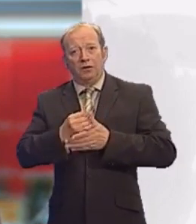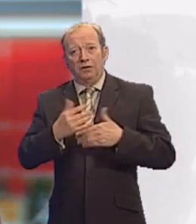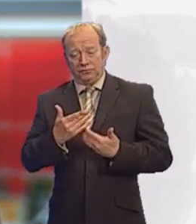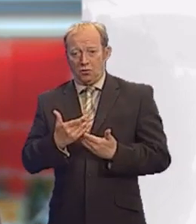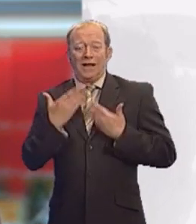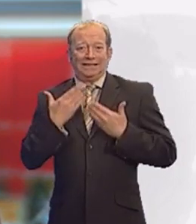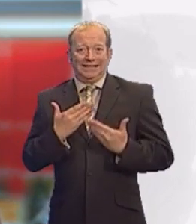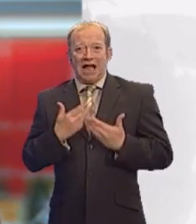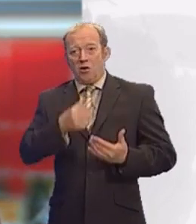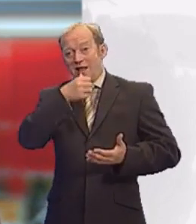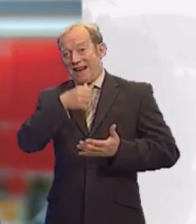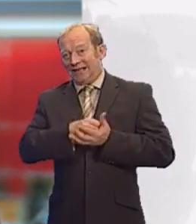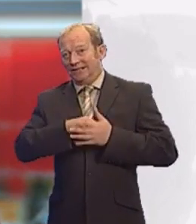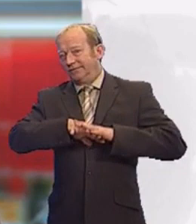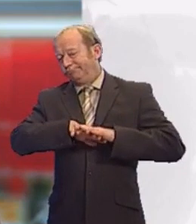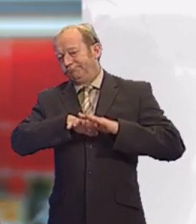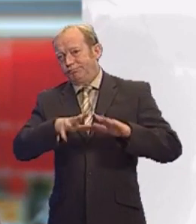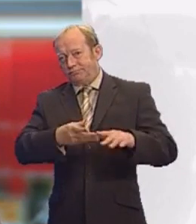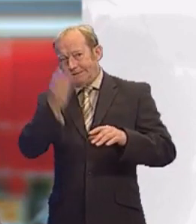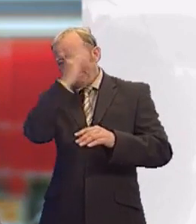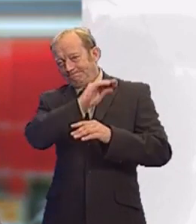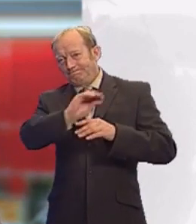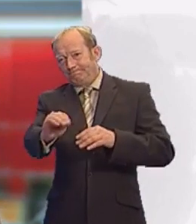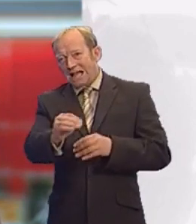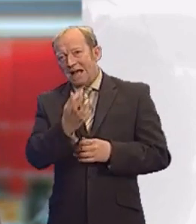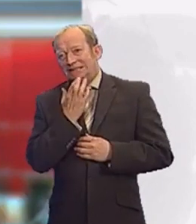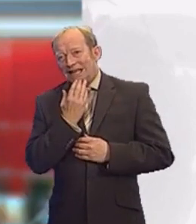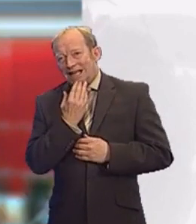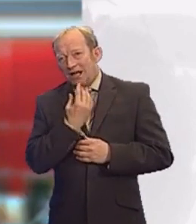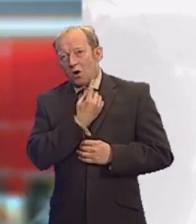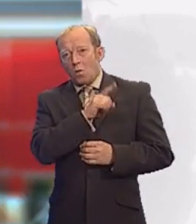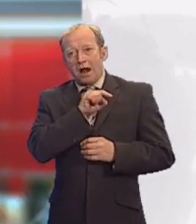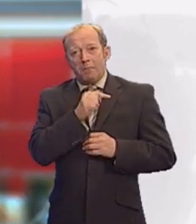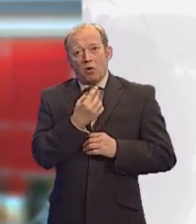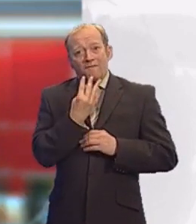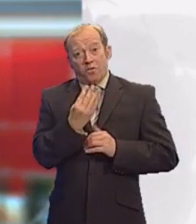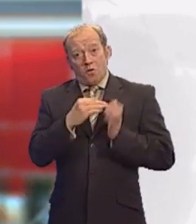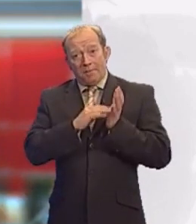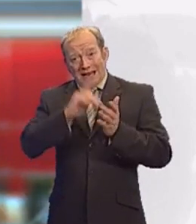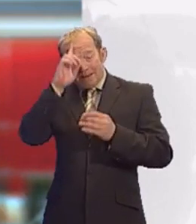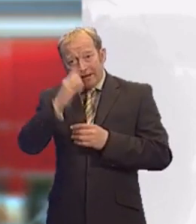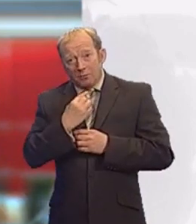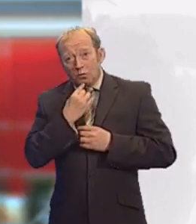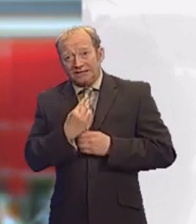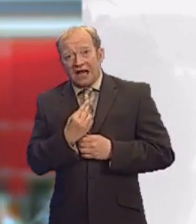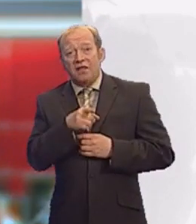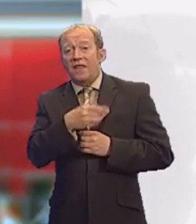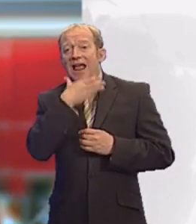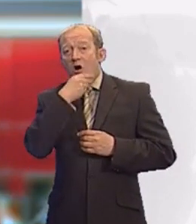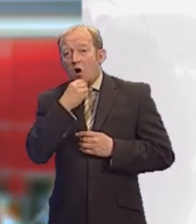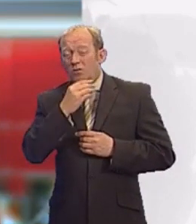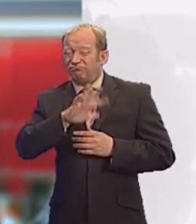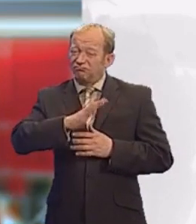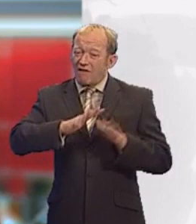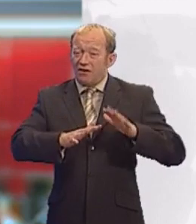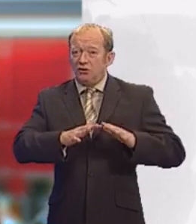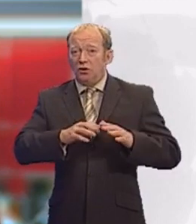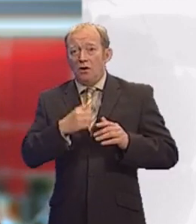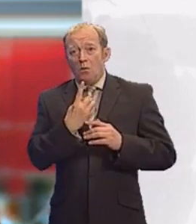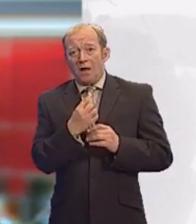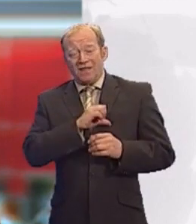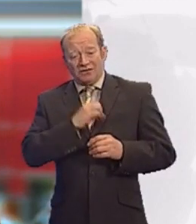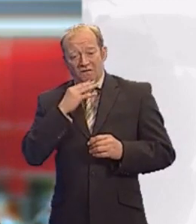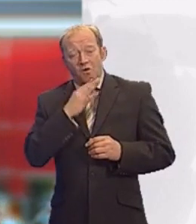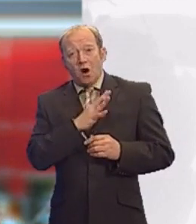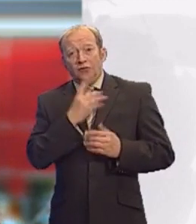tax office today, letting them know about the errors. 1.4 million will be told they owe, on average, £1,400 each.